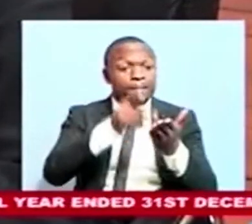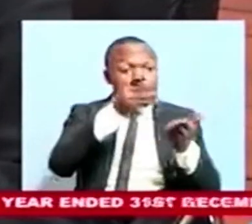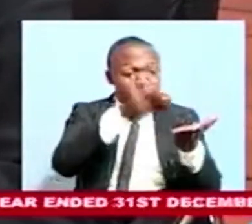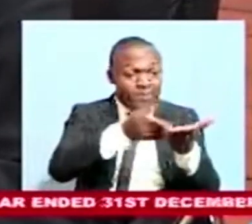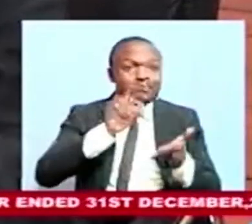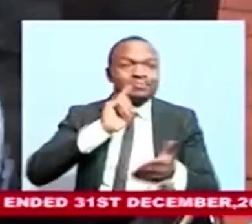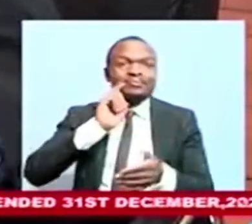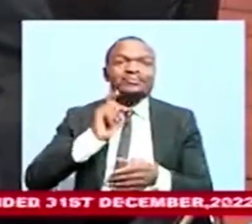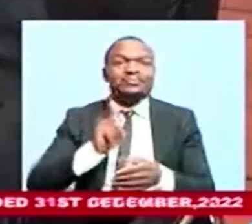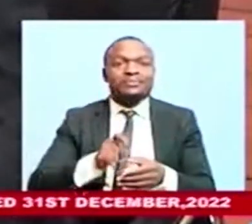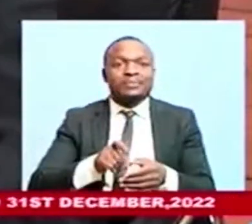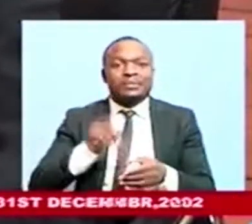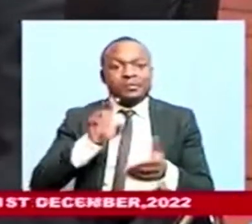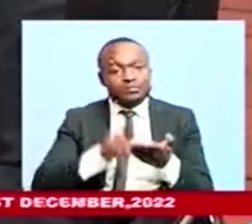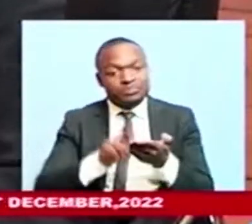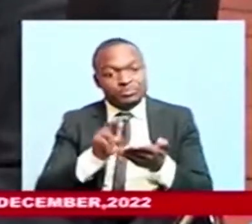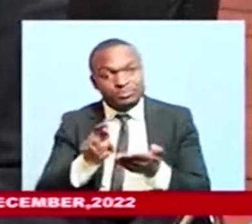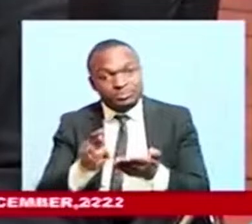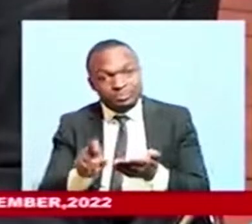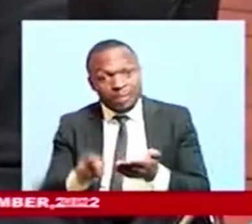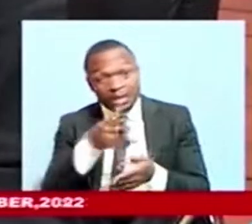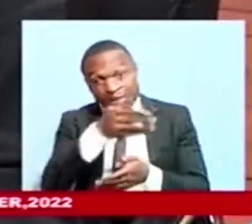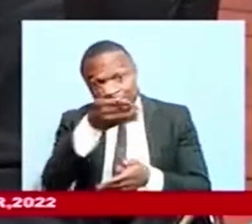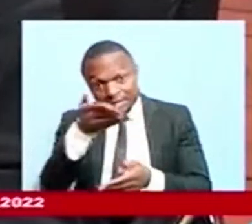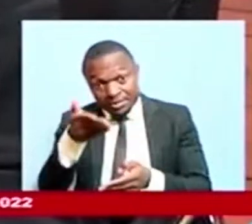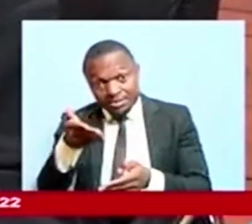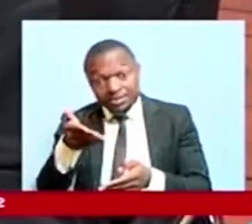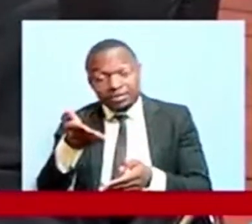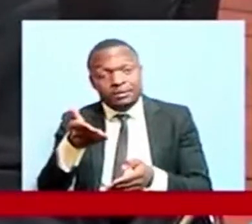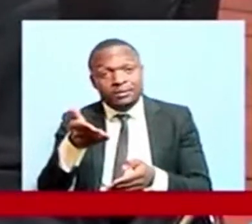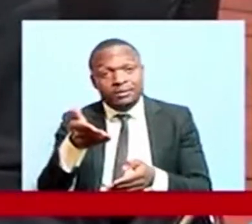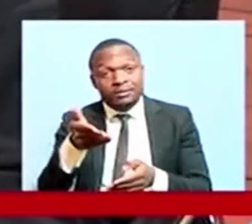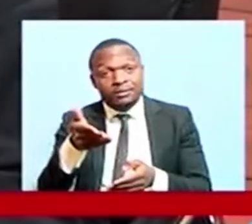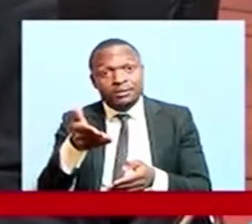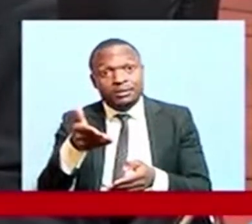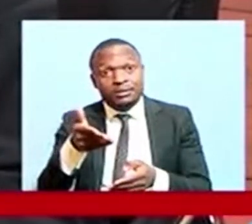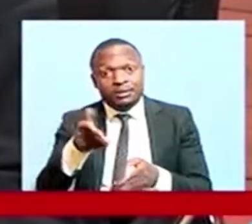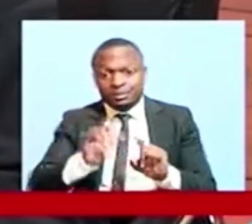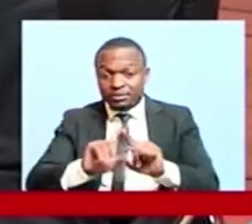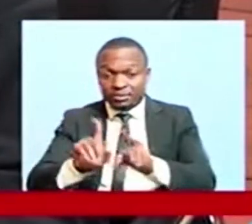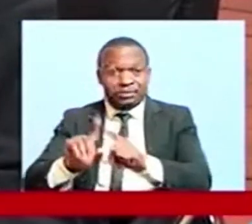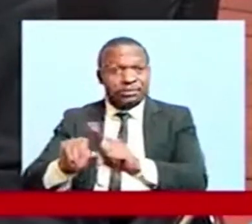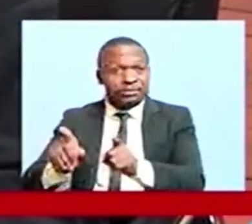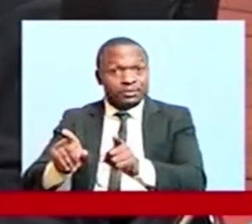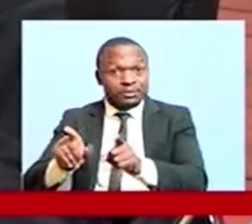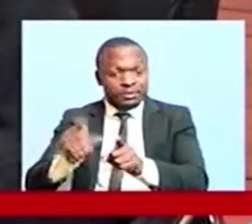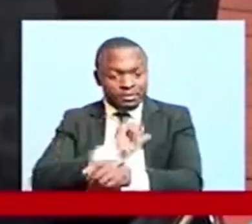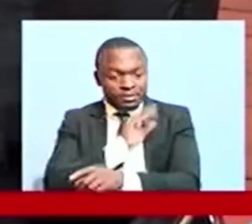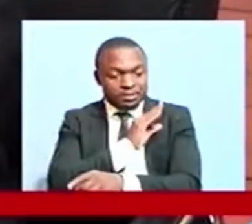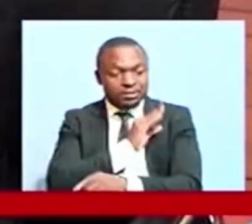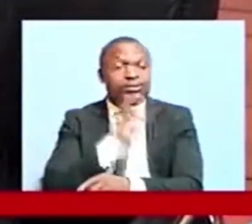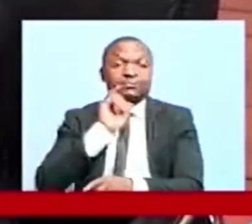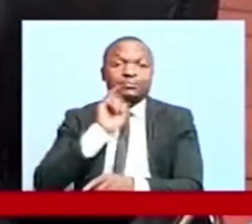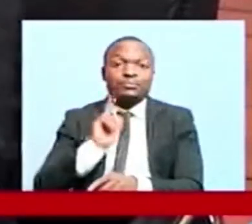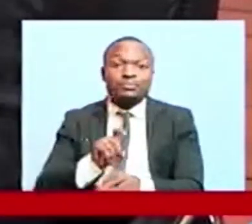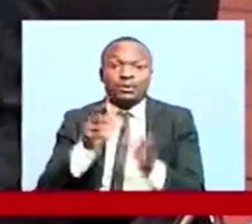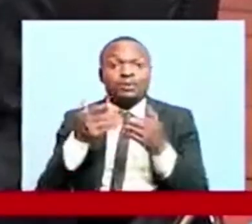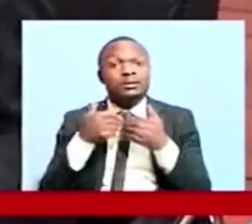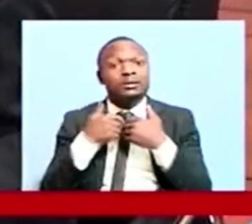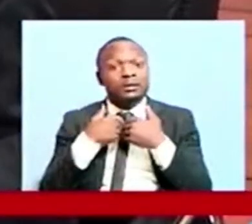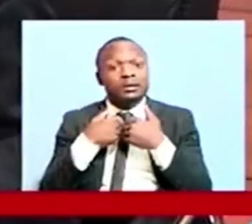supposed to retire. And those respective officers were supposed to have an acquittal